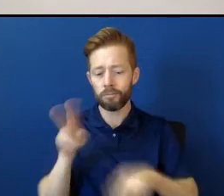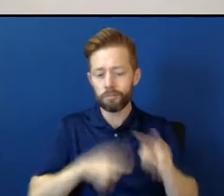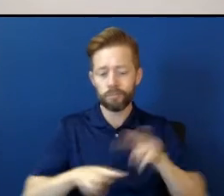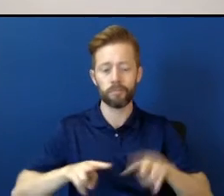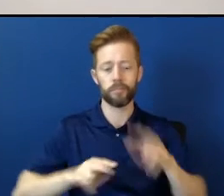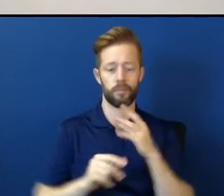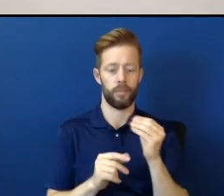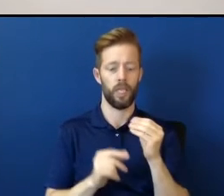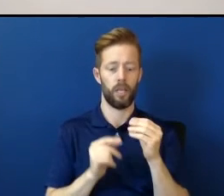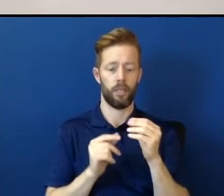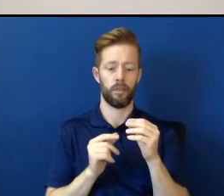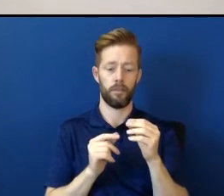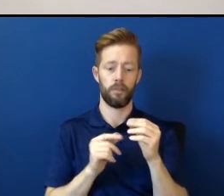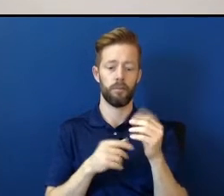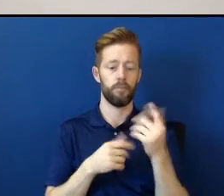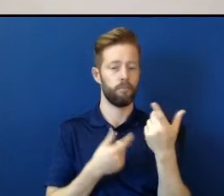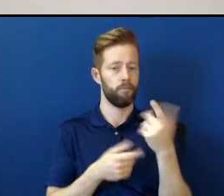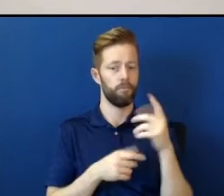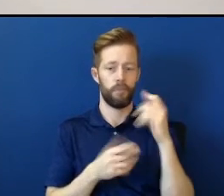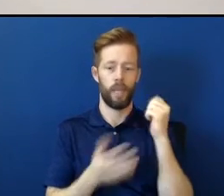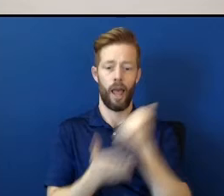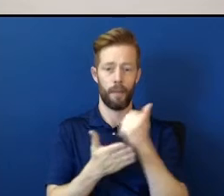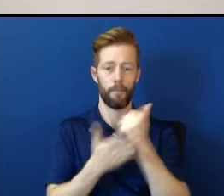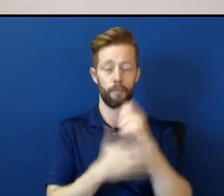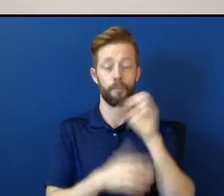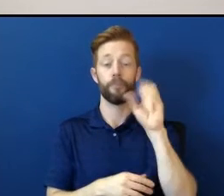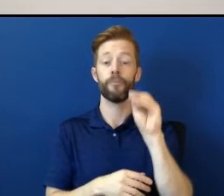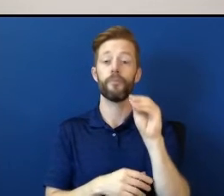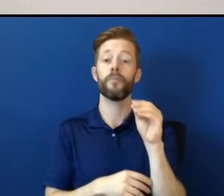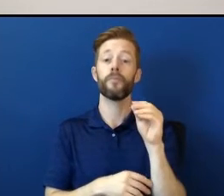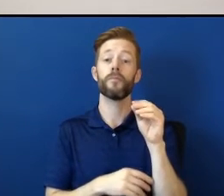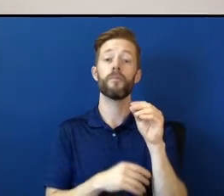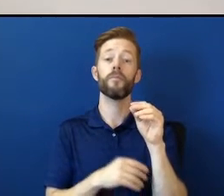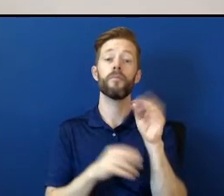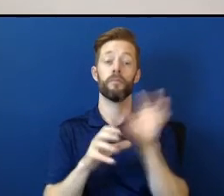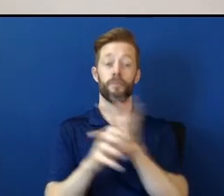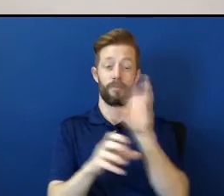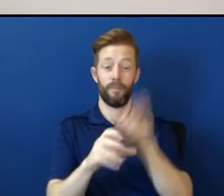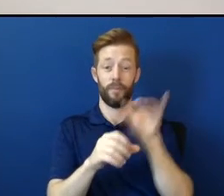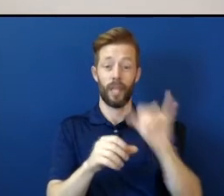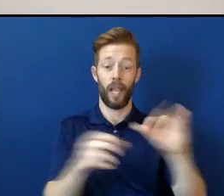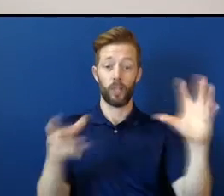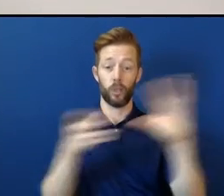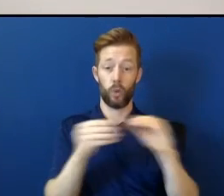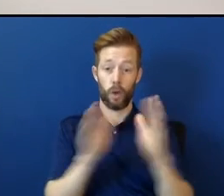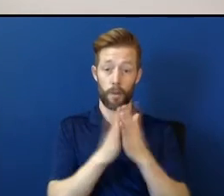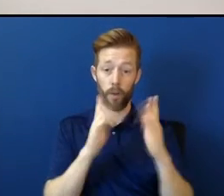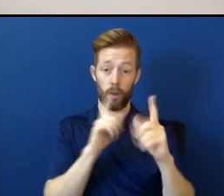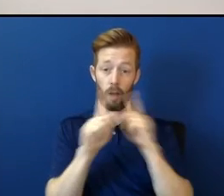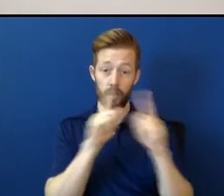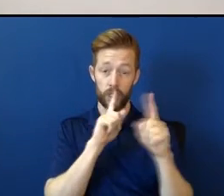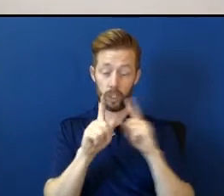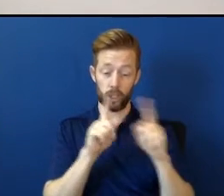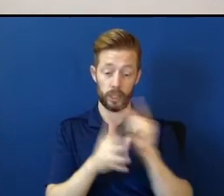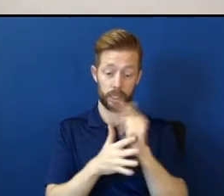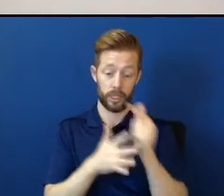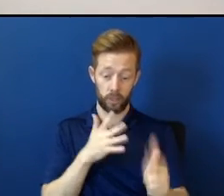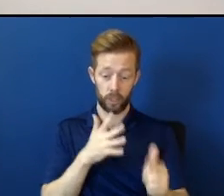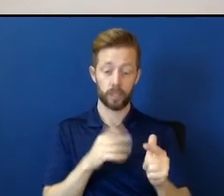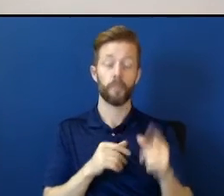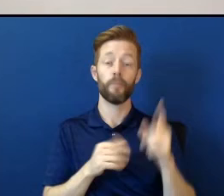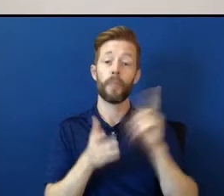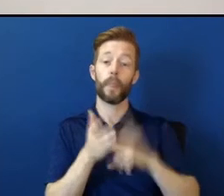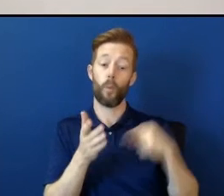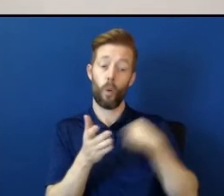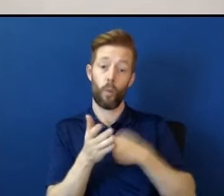at that and help you with it. So within that Storybook Conversations